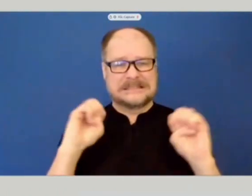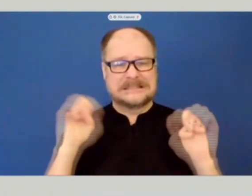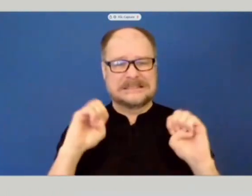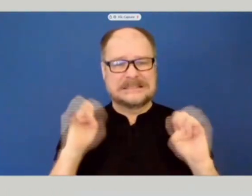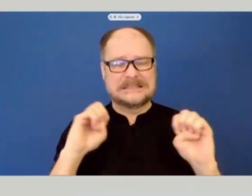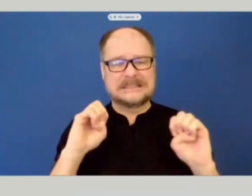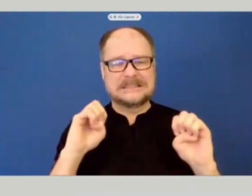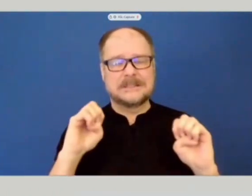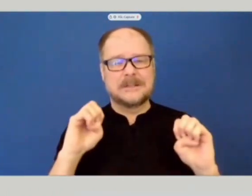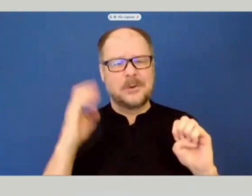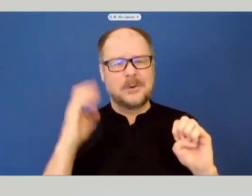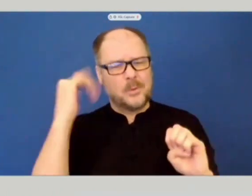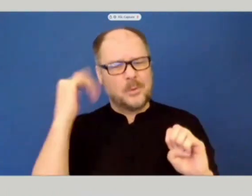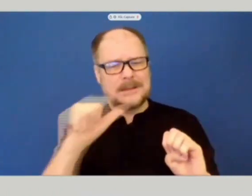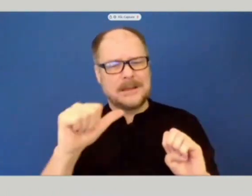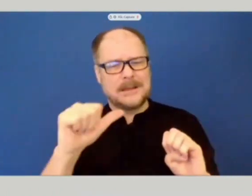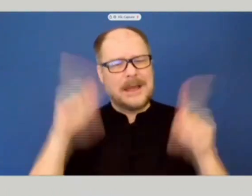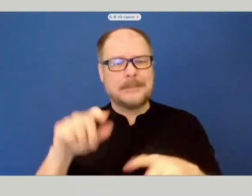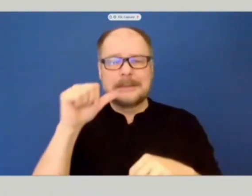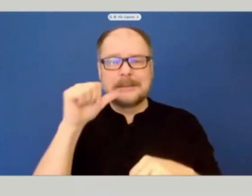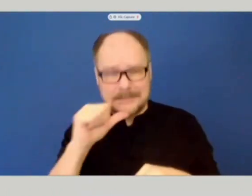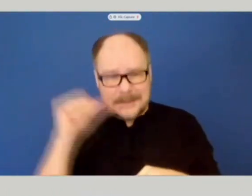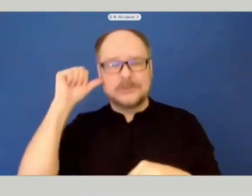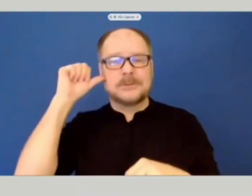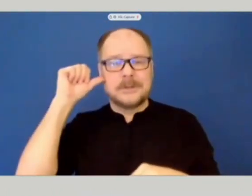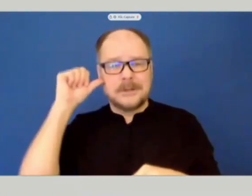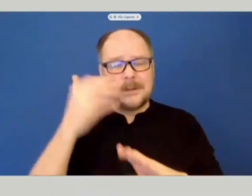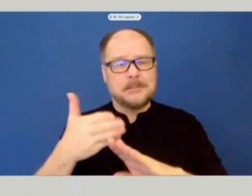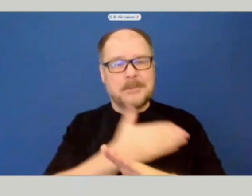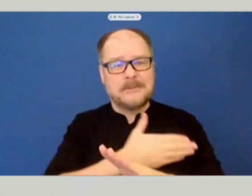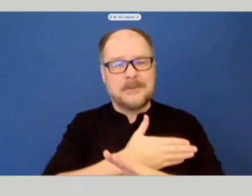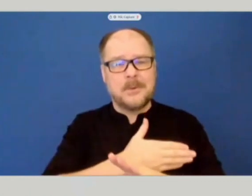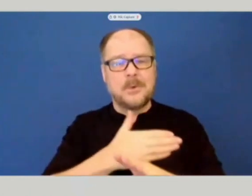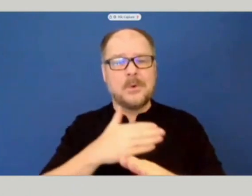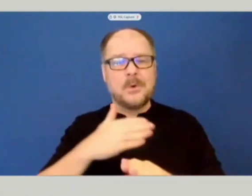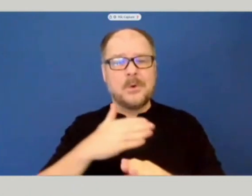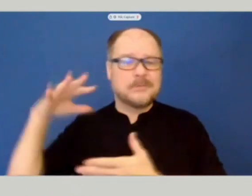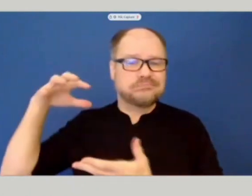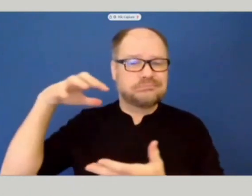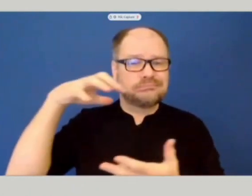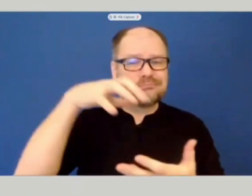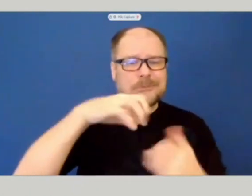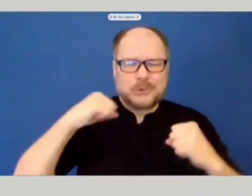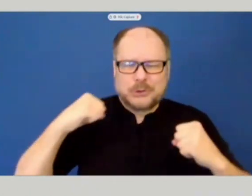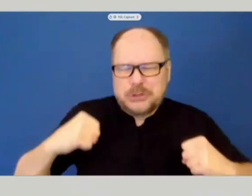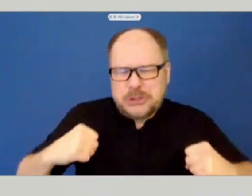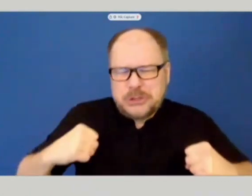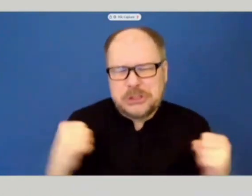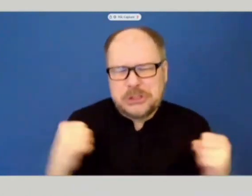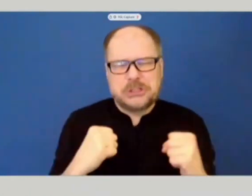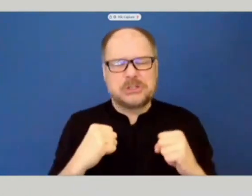this move have happened yesterday, especially before this winter storm and bone-chilling temperatures moved through?